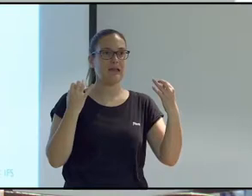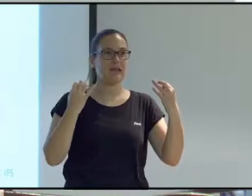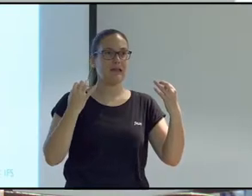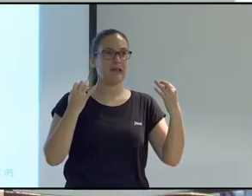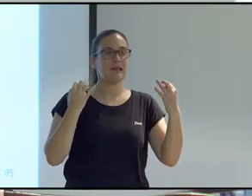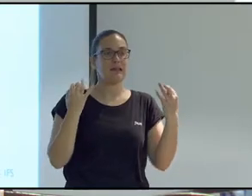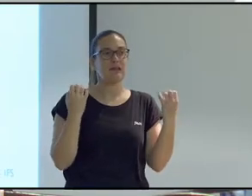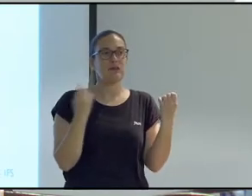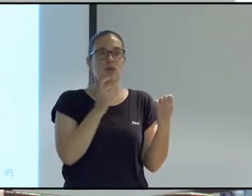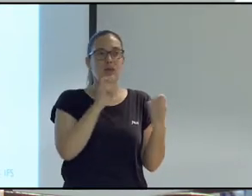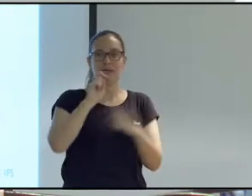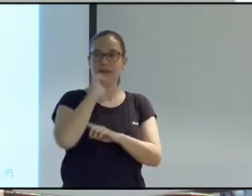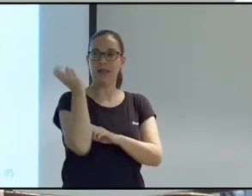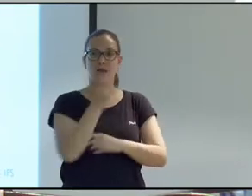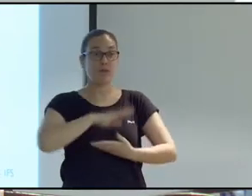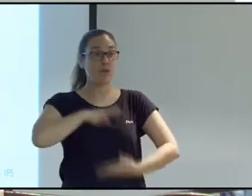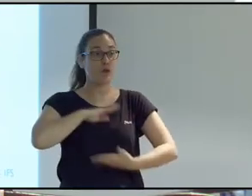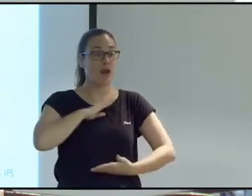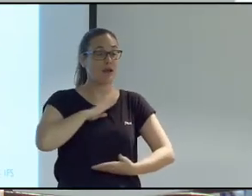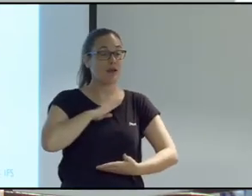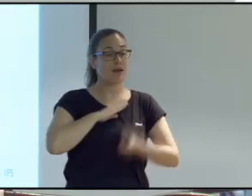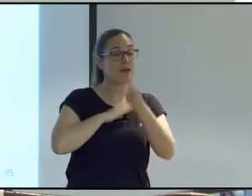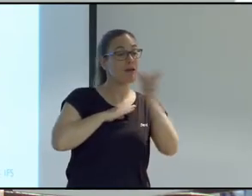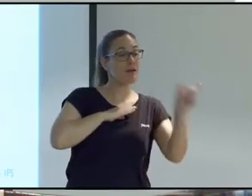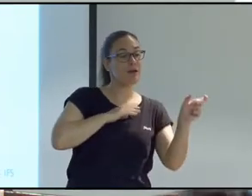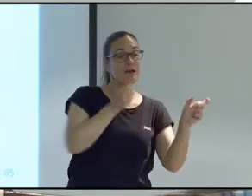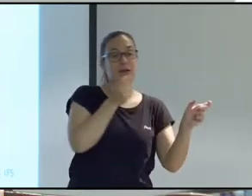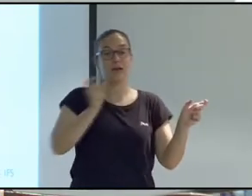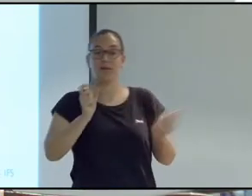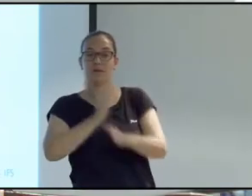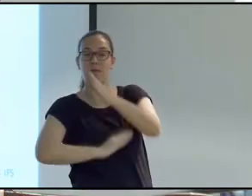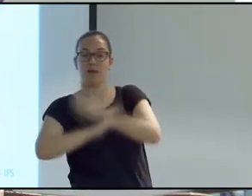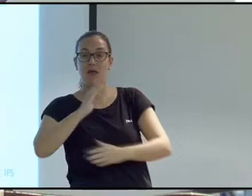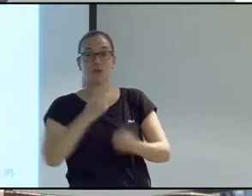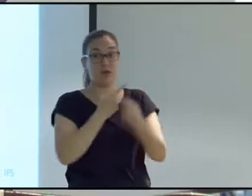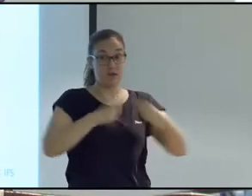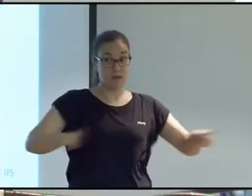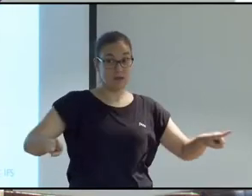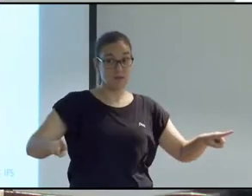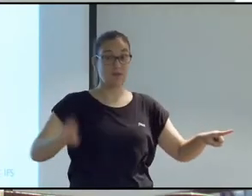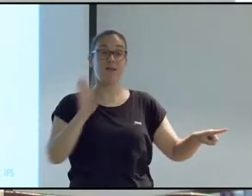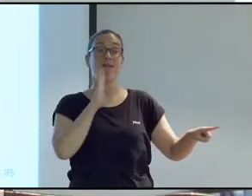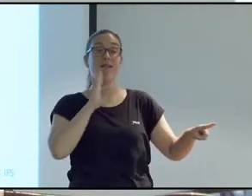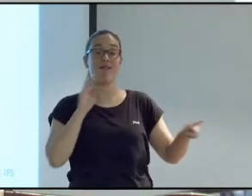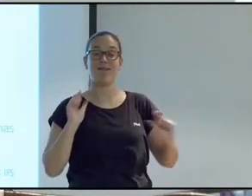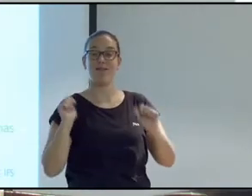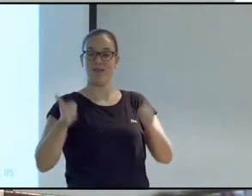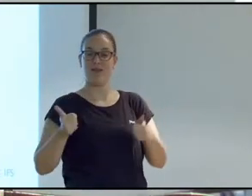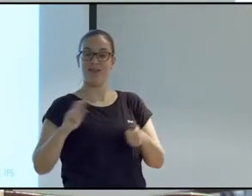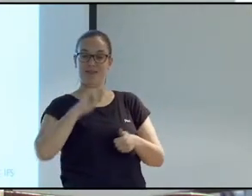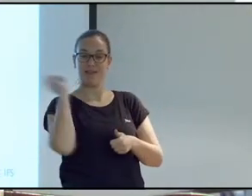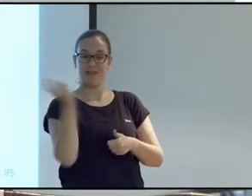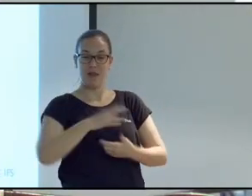the difference between how between disability and functional diversity are different. So we have